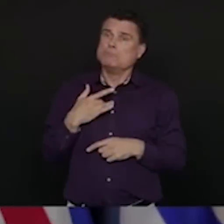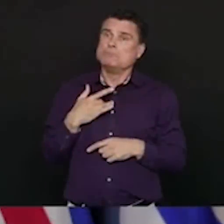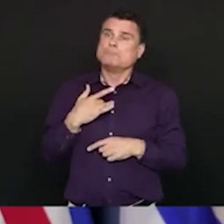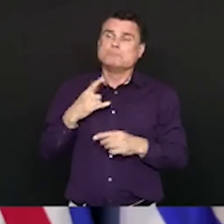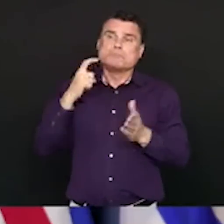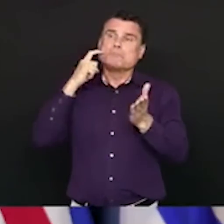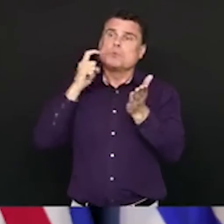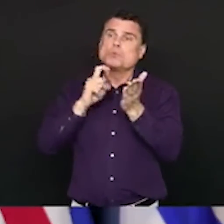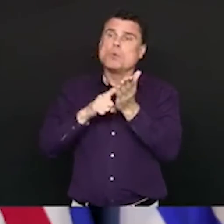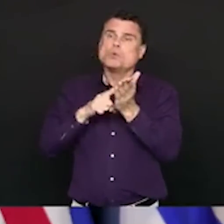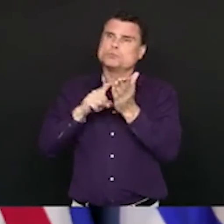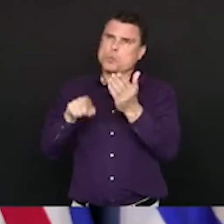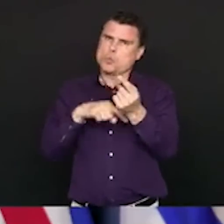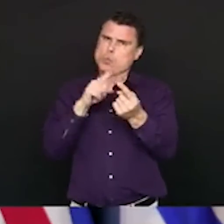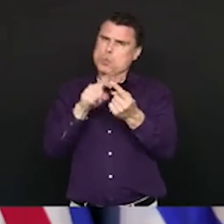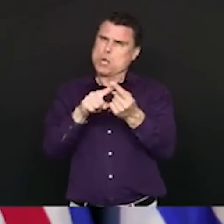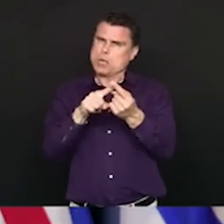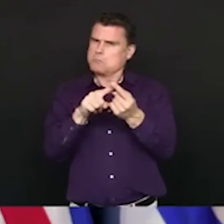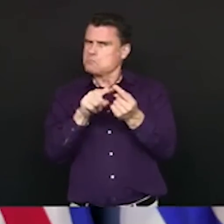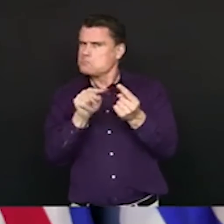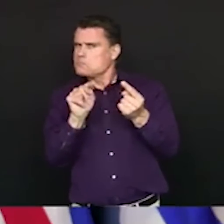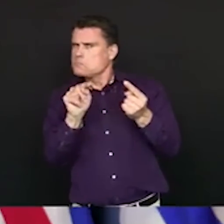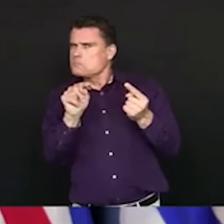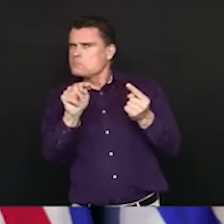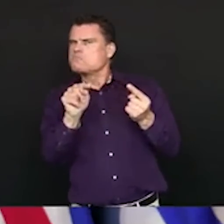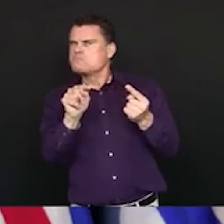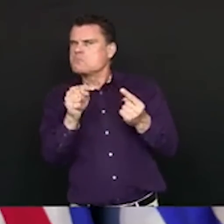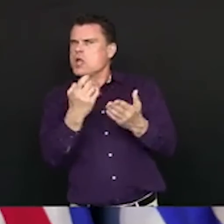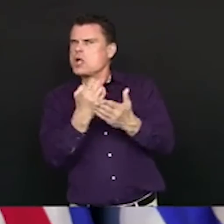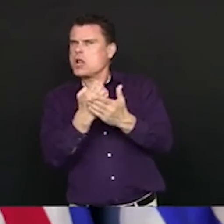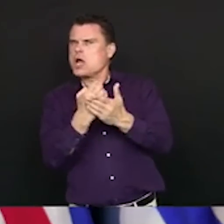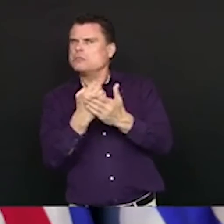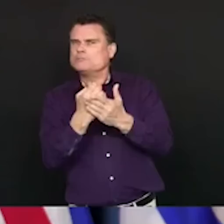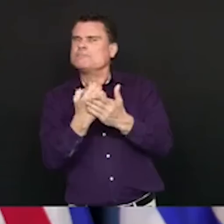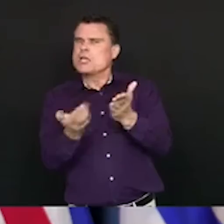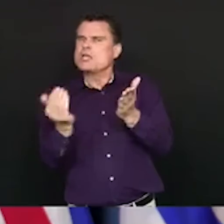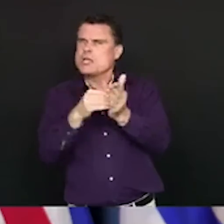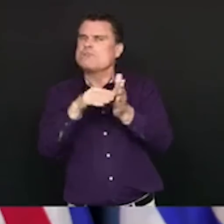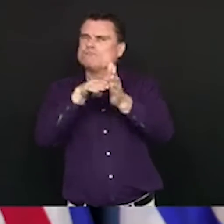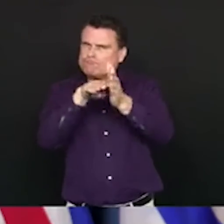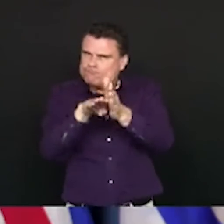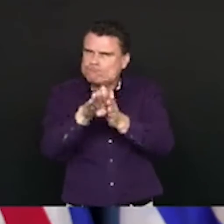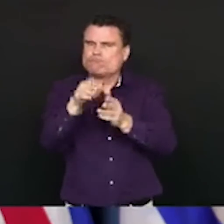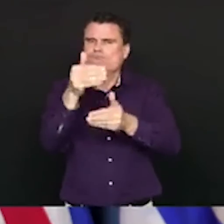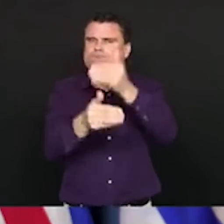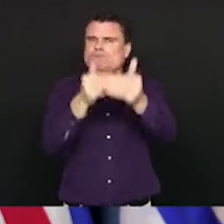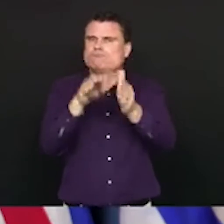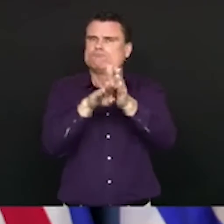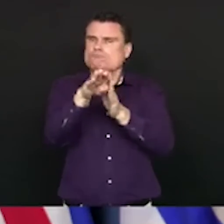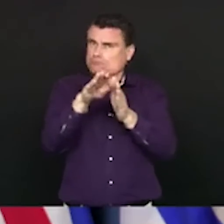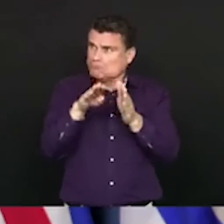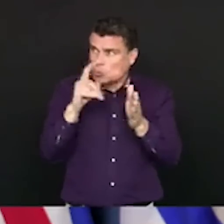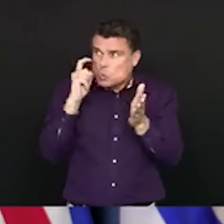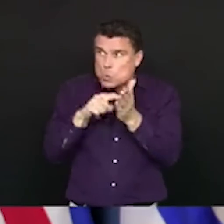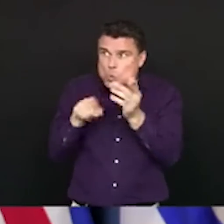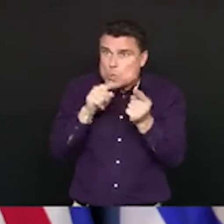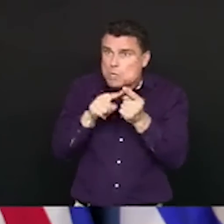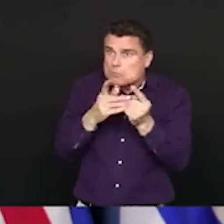We've looked, and not just at the members of the task force, but we look at private sector forecasters who